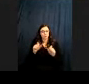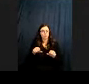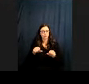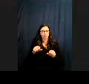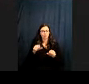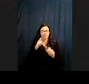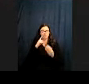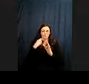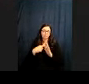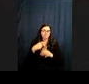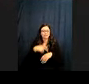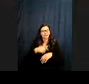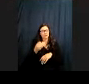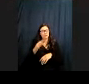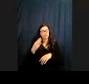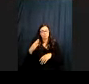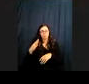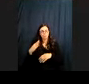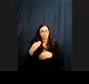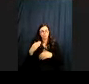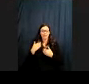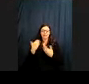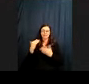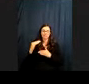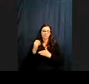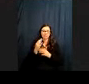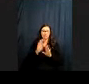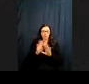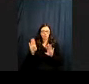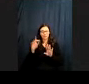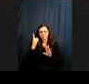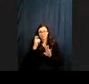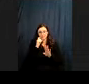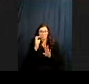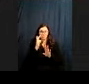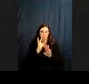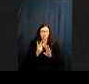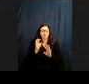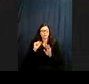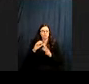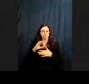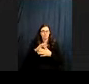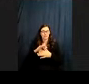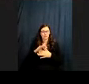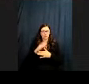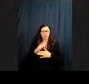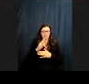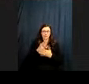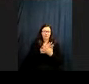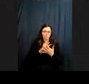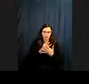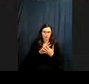time of blue that bears the limits of walls, blackened and not beholden, contextual, blue blurred,